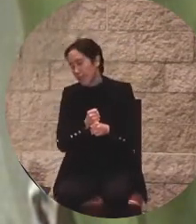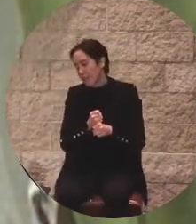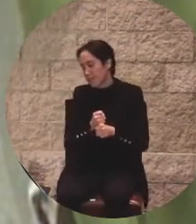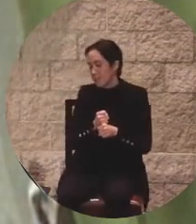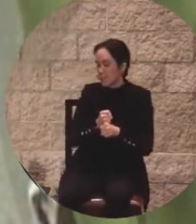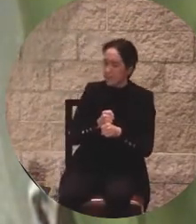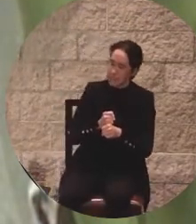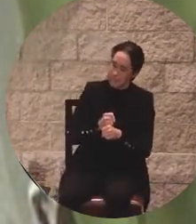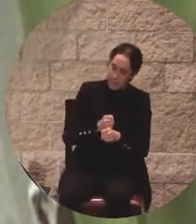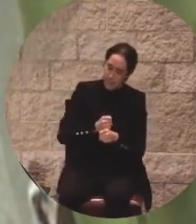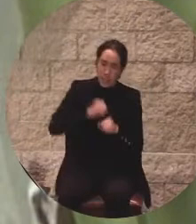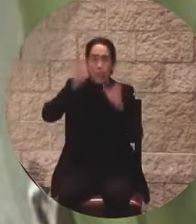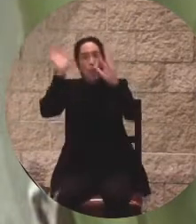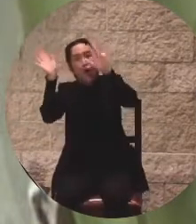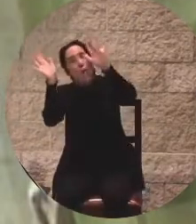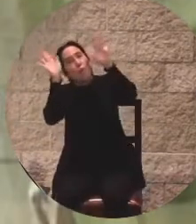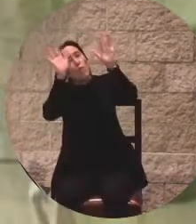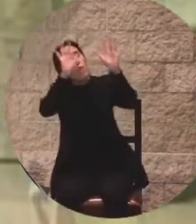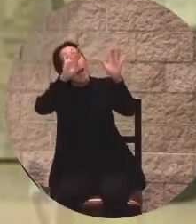year.